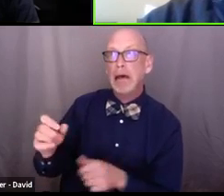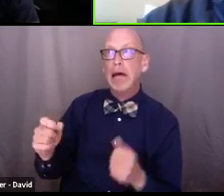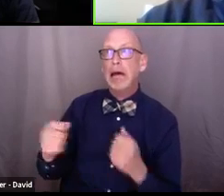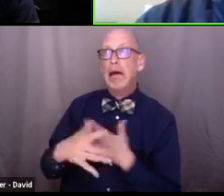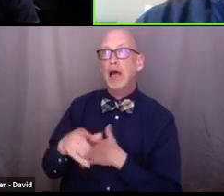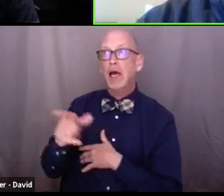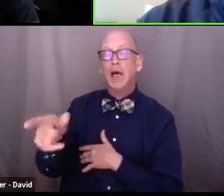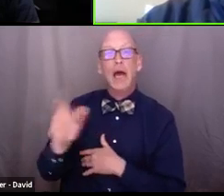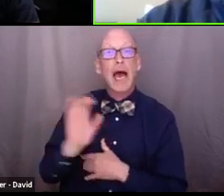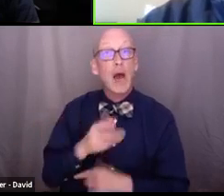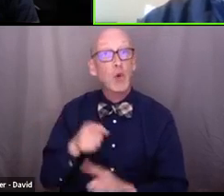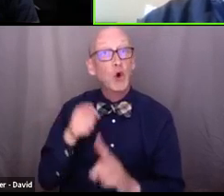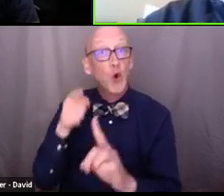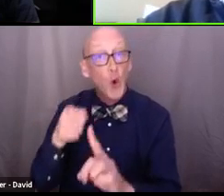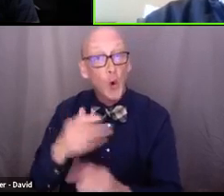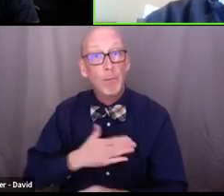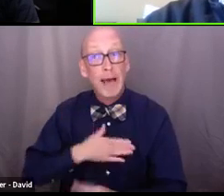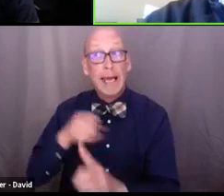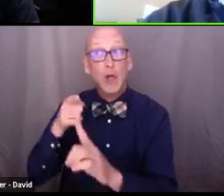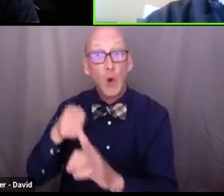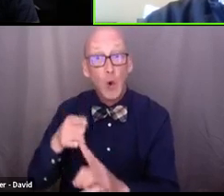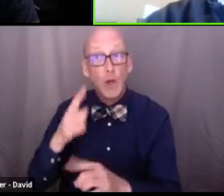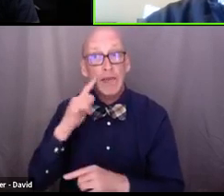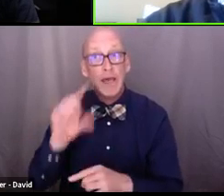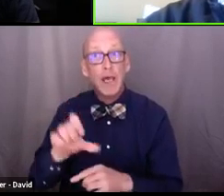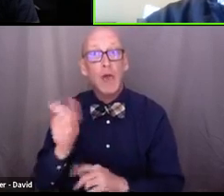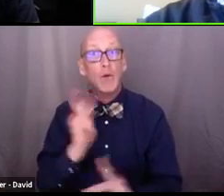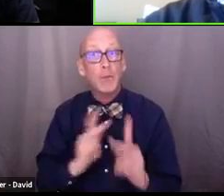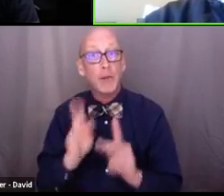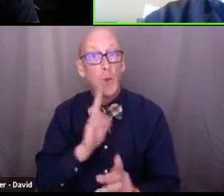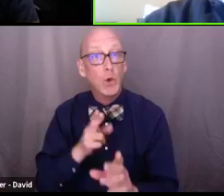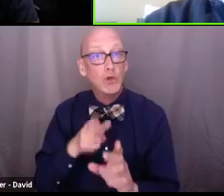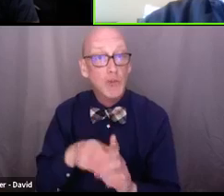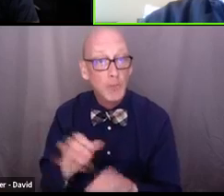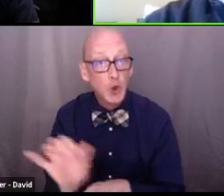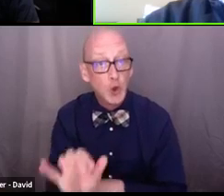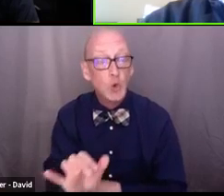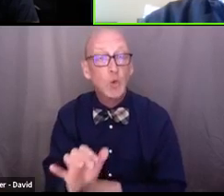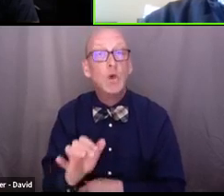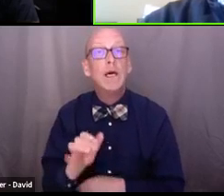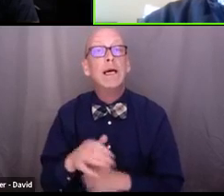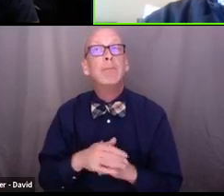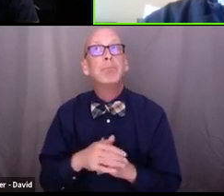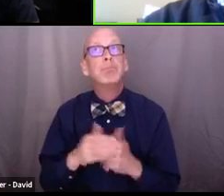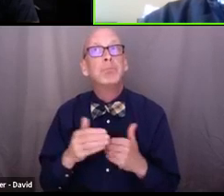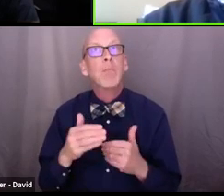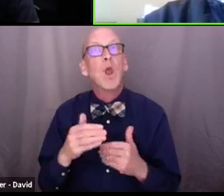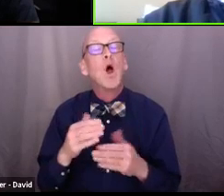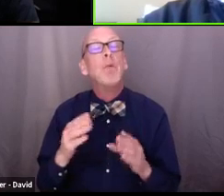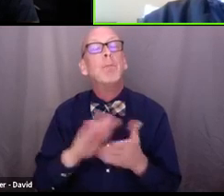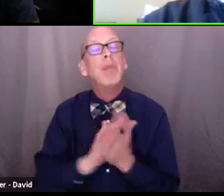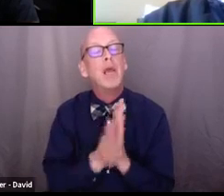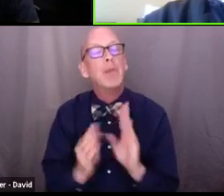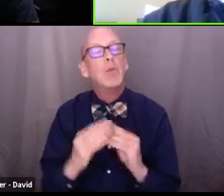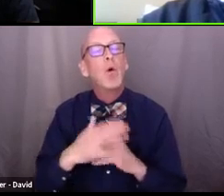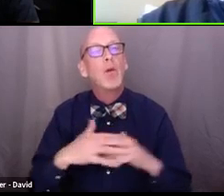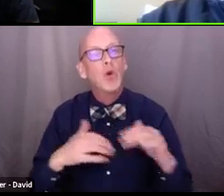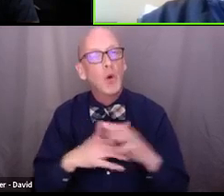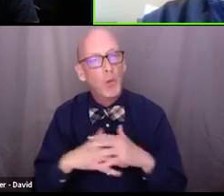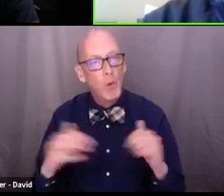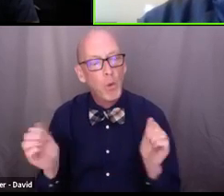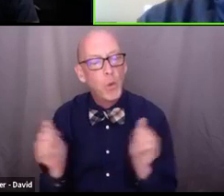think our goal and my goal, and I think some of the other ones will jump in, is getting folks comfortable